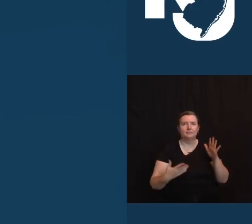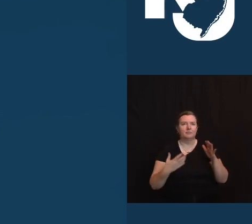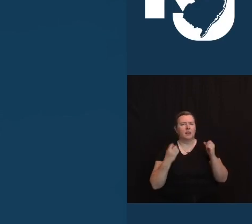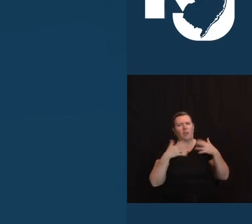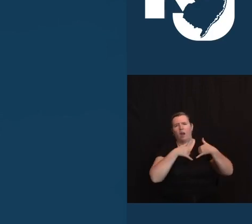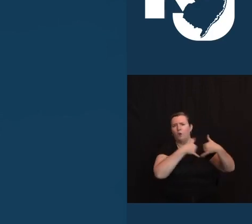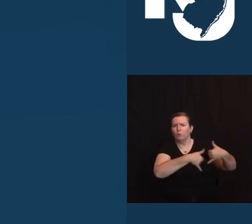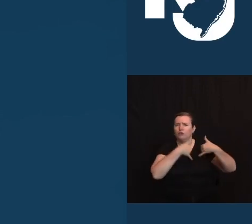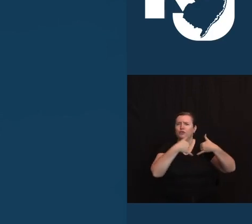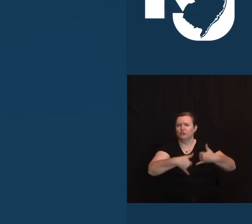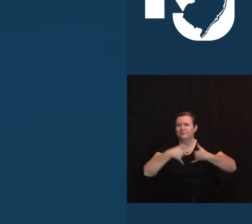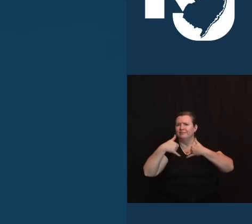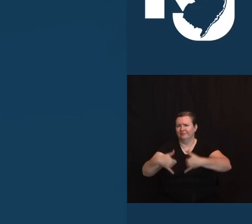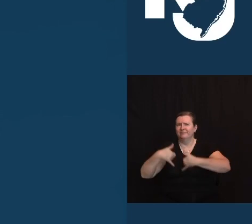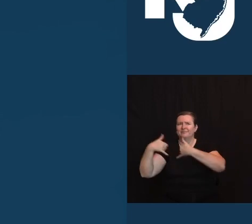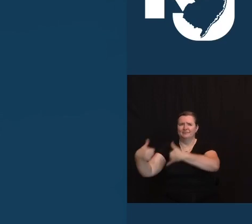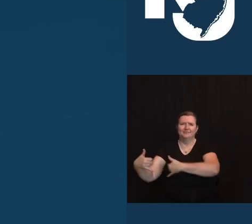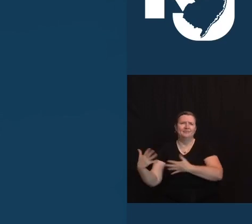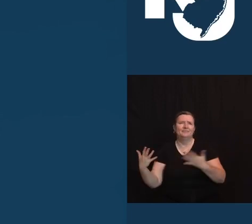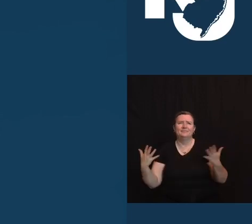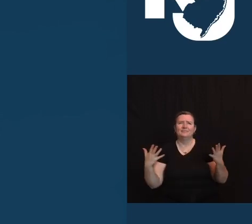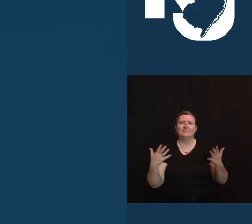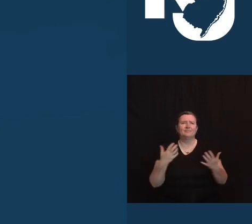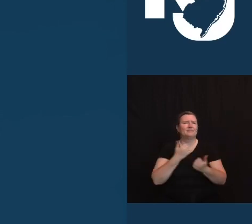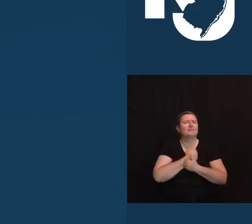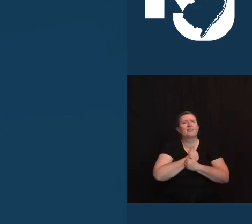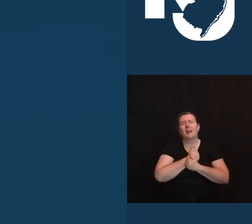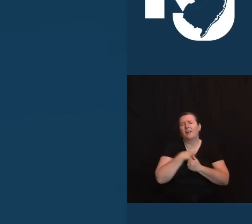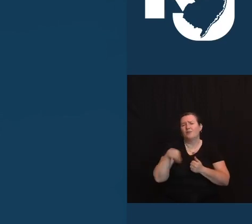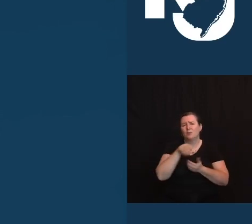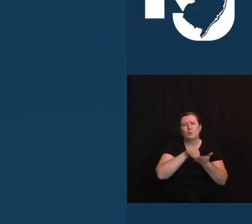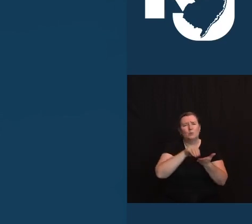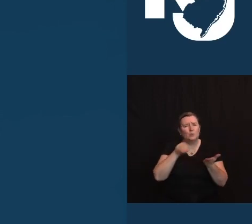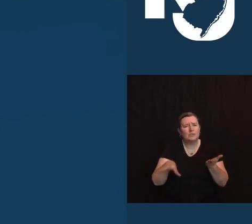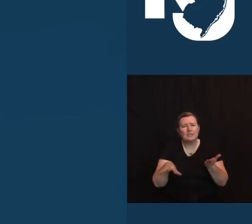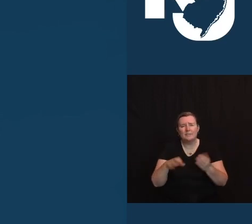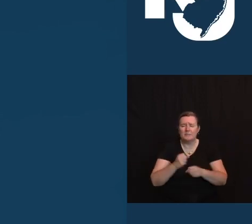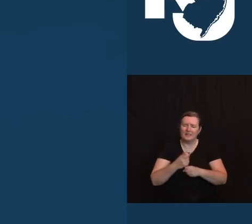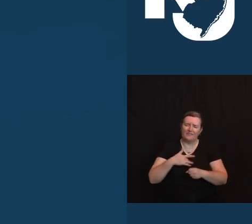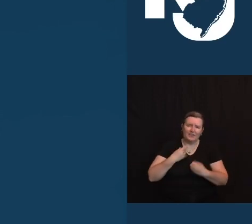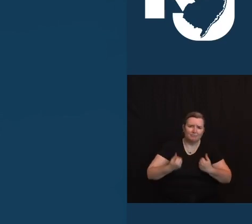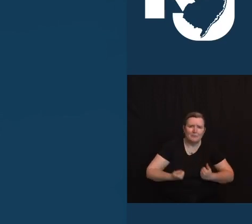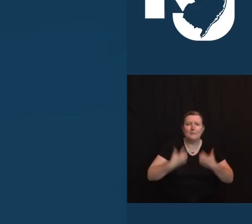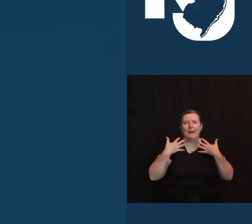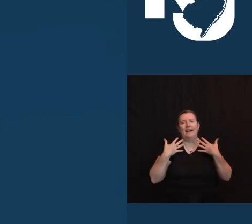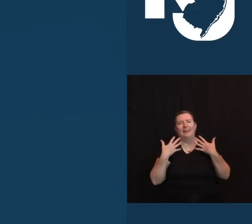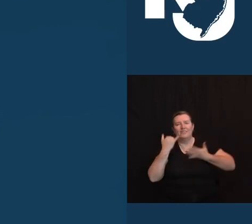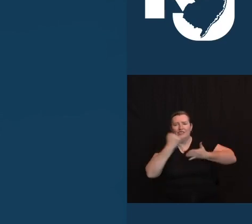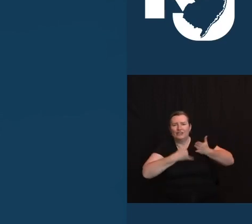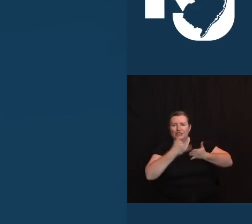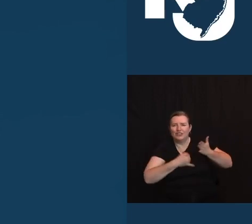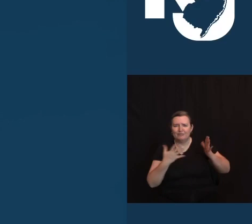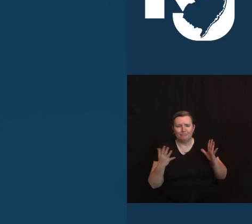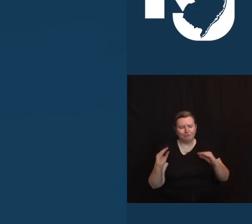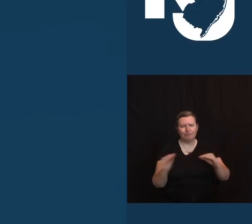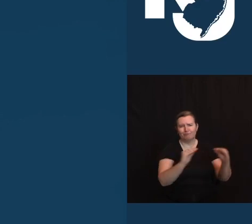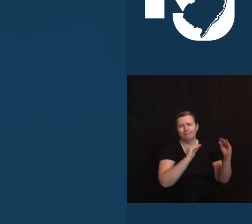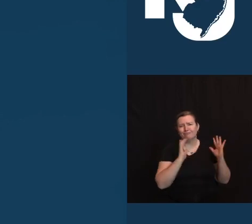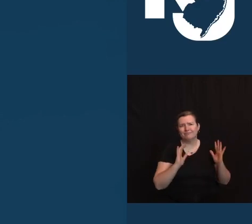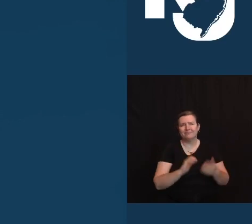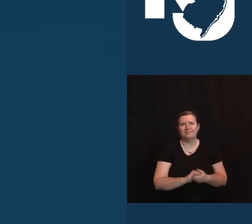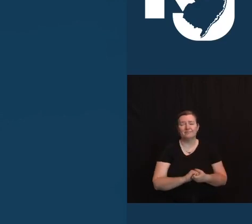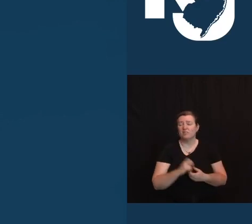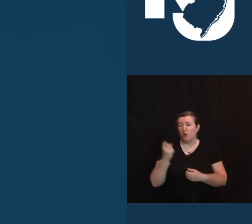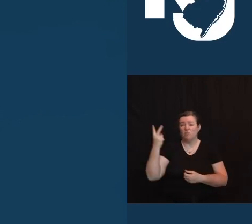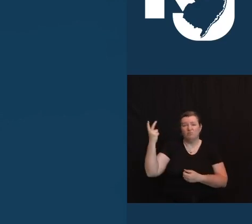his students and instilling a love of the arts in them was its equal. Al and Sue leave behind their son Ken and